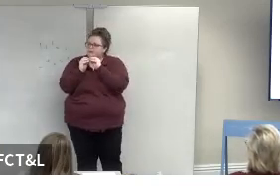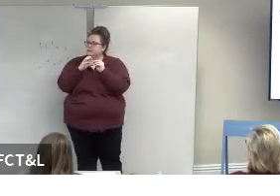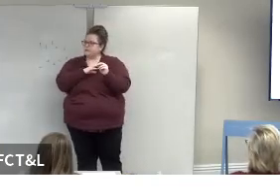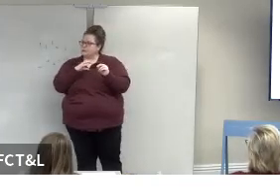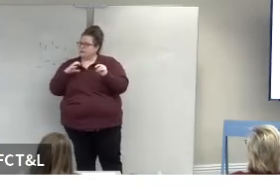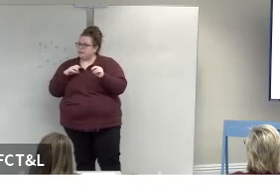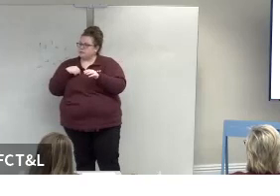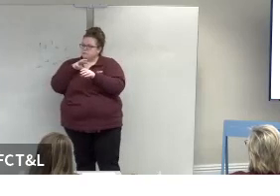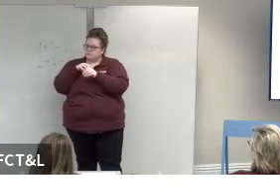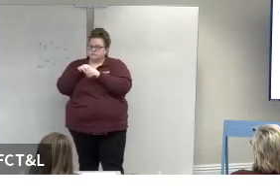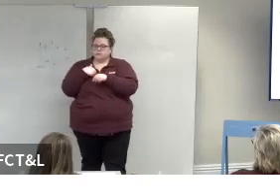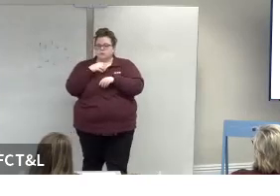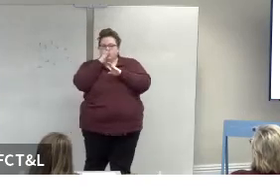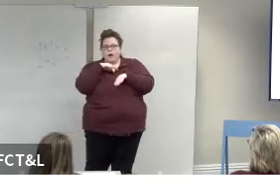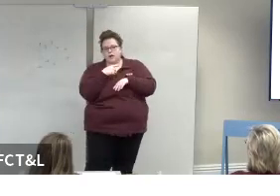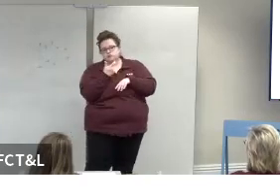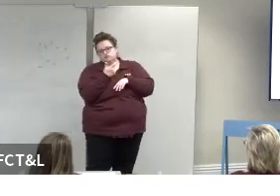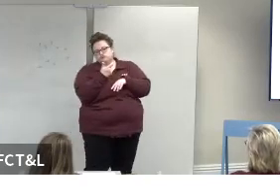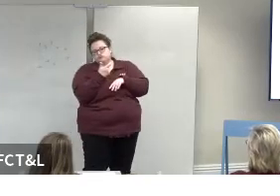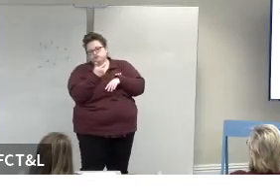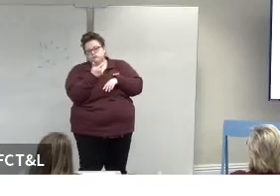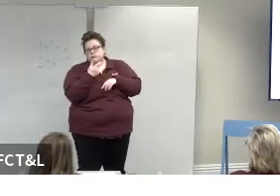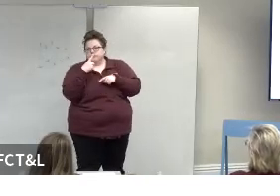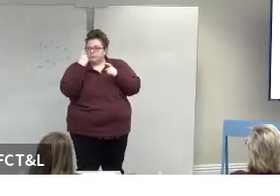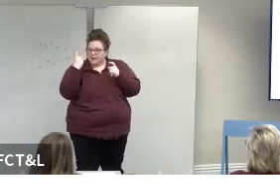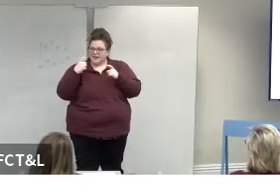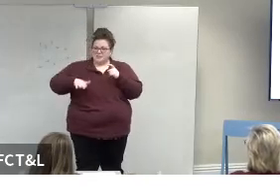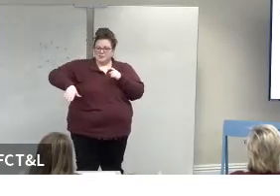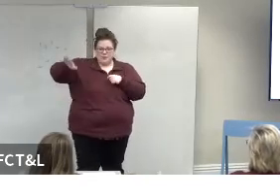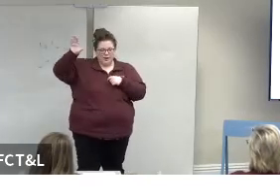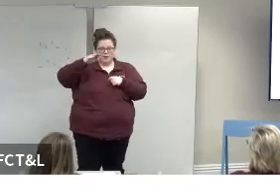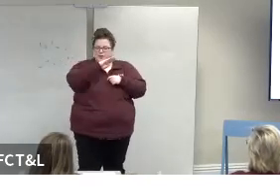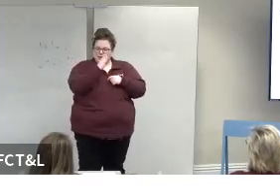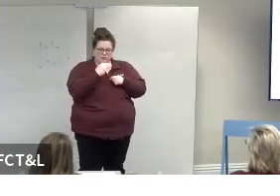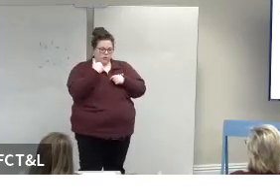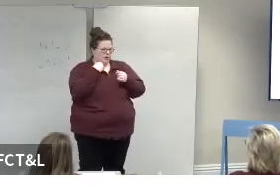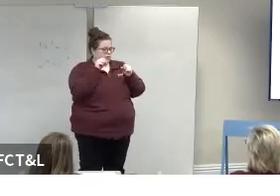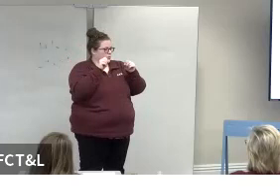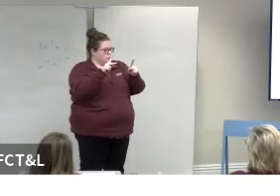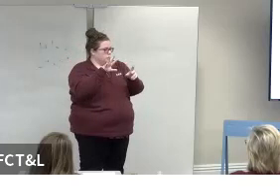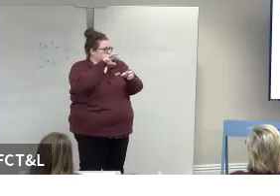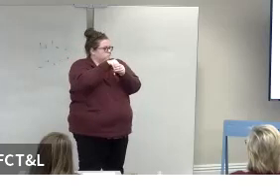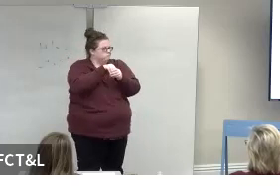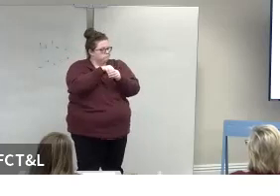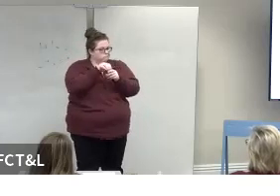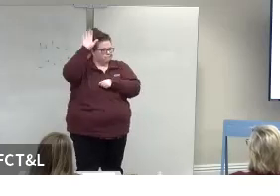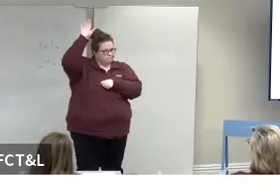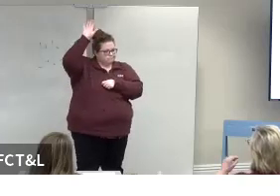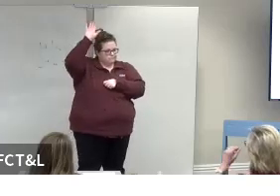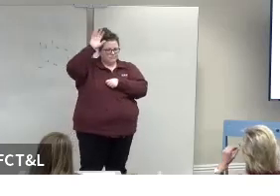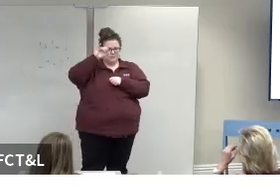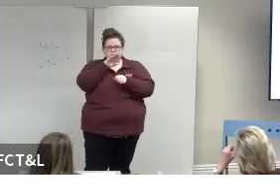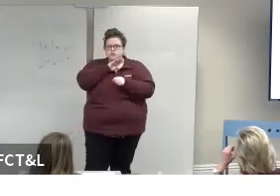I will like in different meetings and so forth, I'll kind of read the room and just kind of watch. Because growing up, I never had